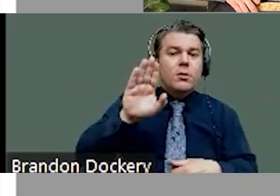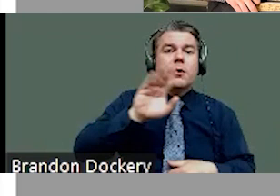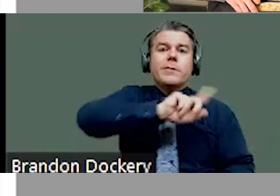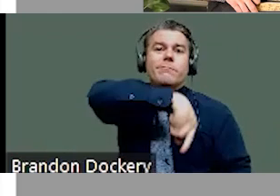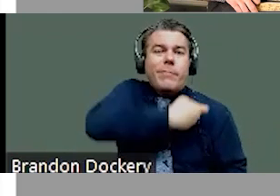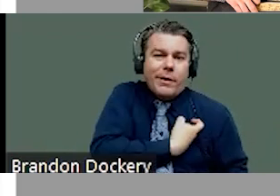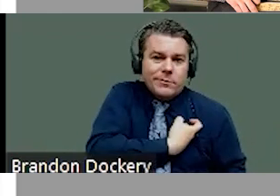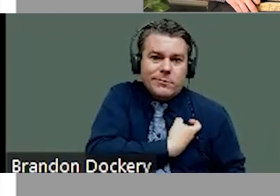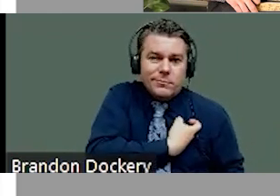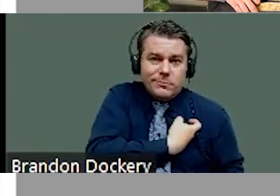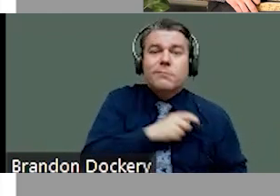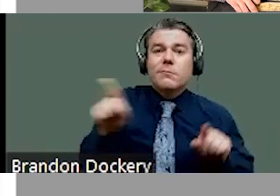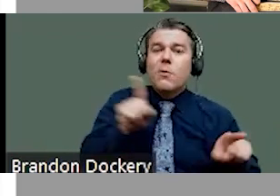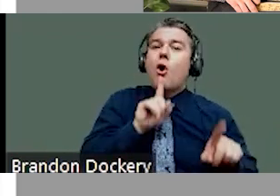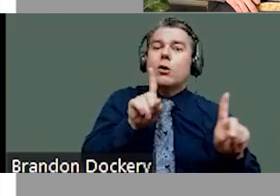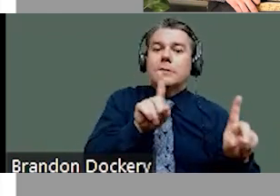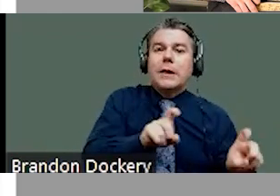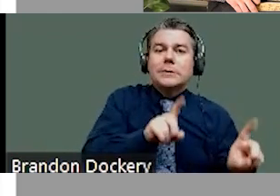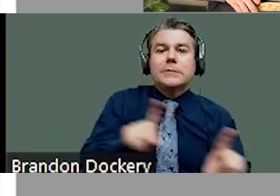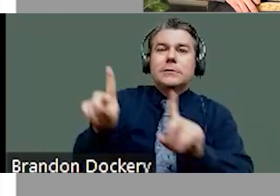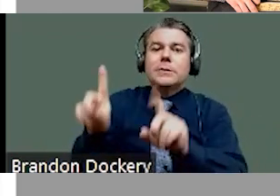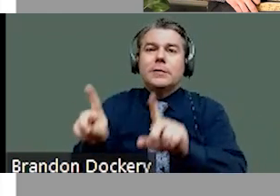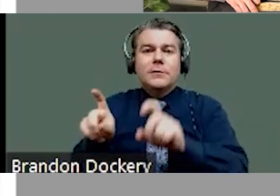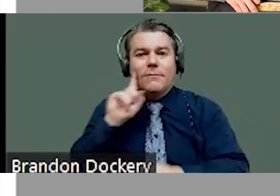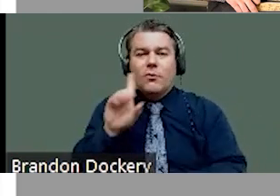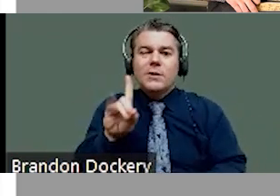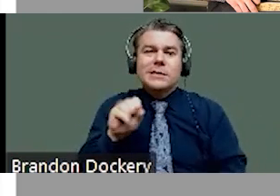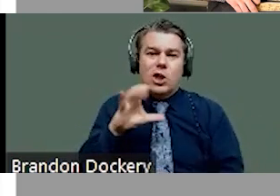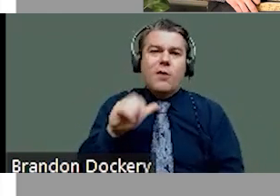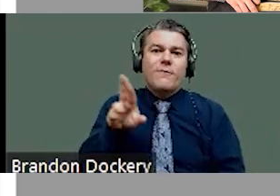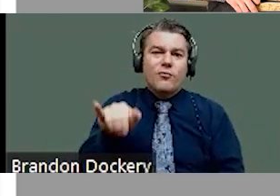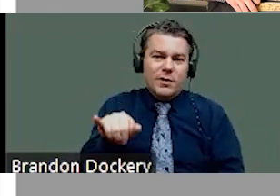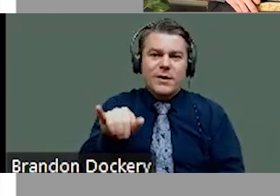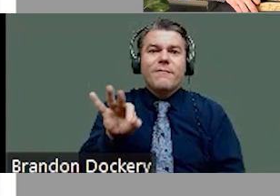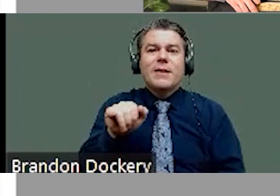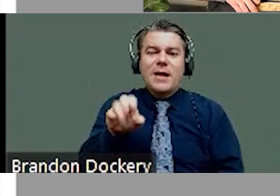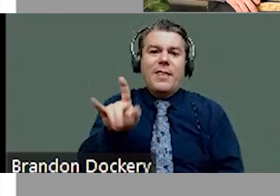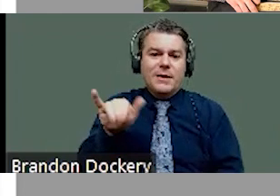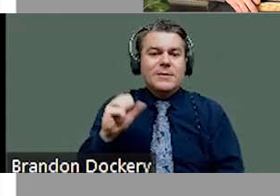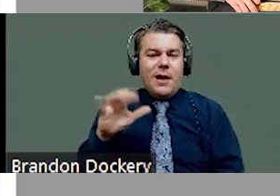in Spain, that we are testing the discovery fidelity scale.